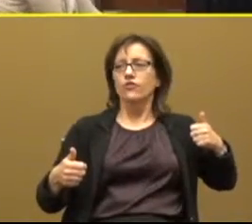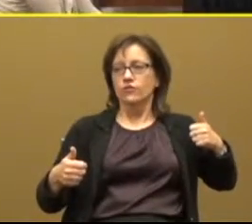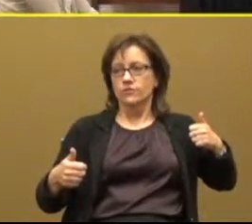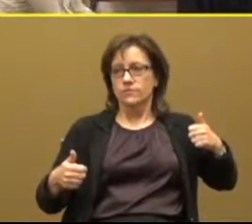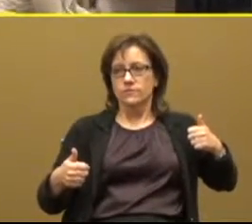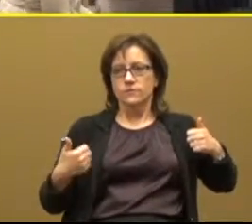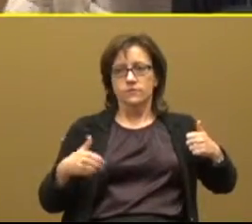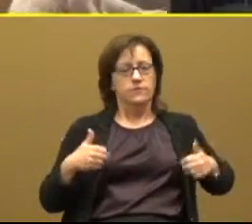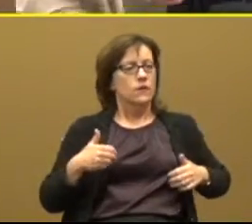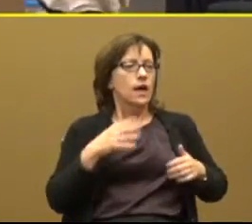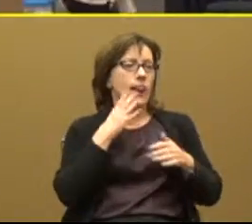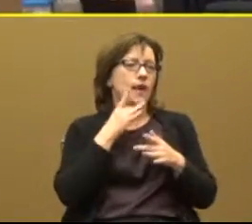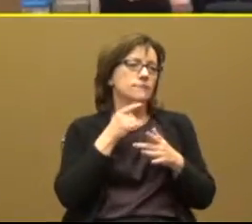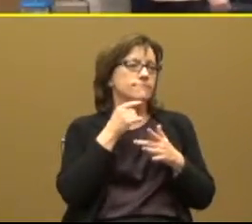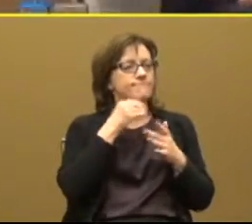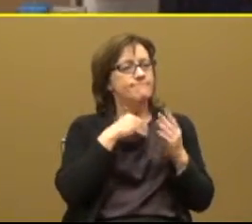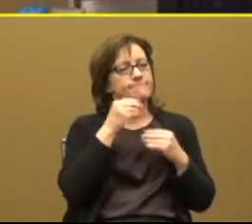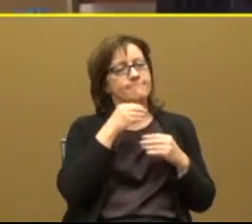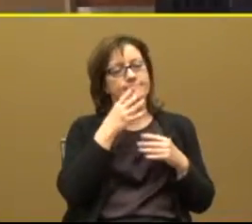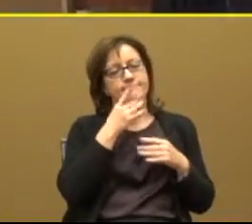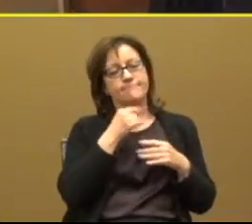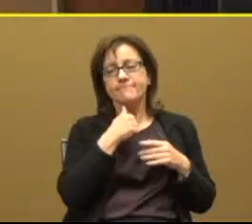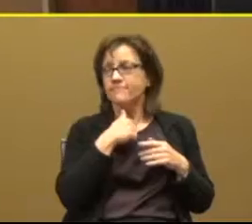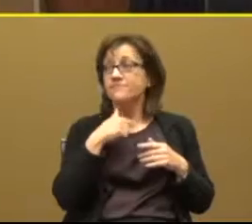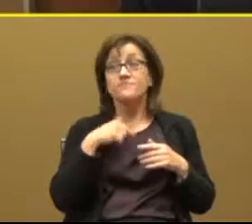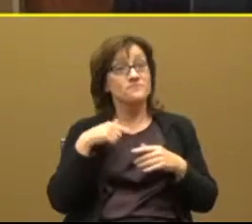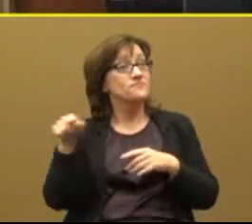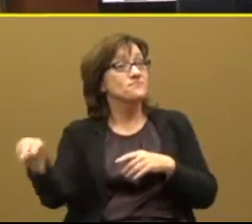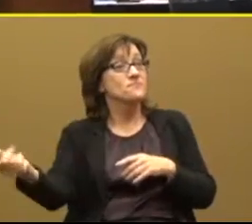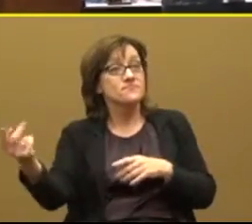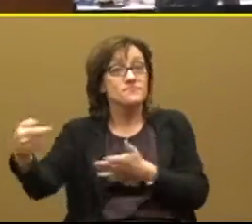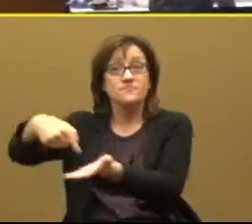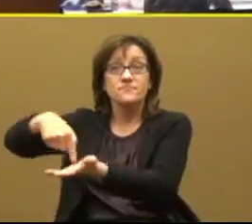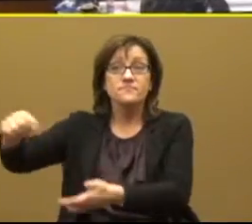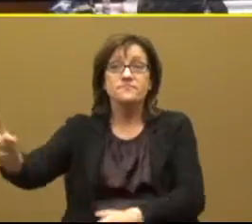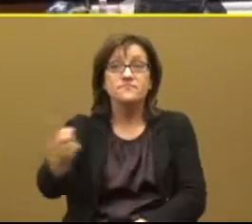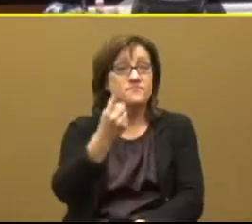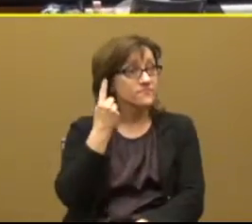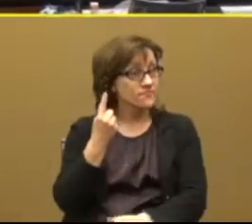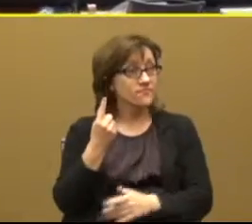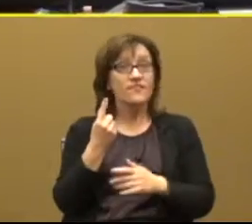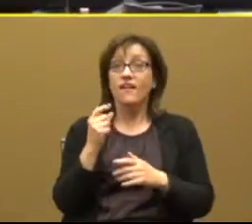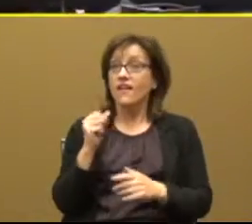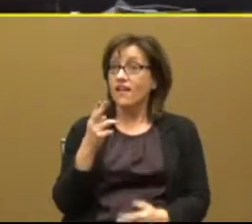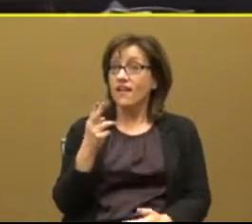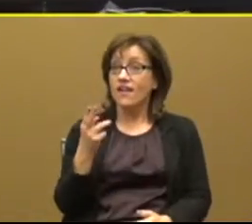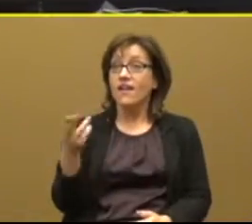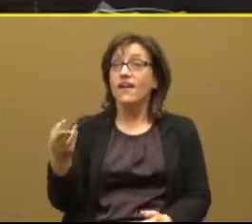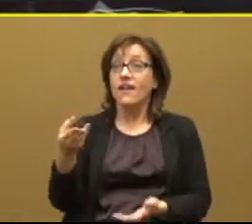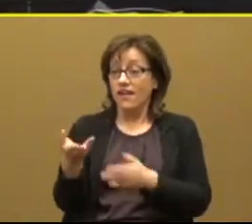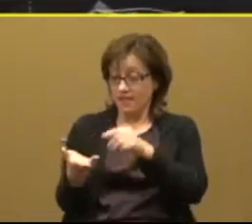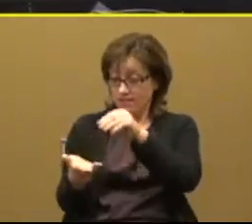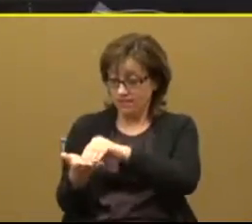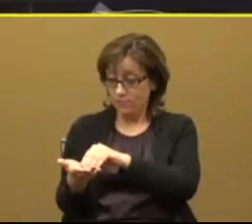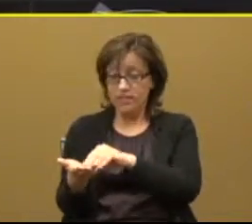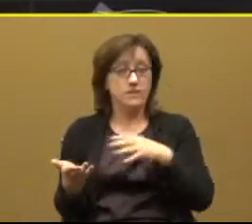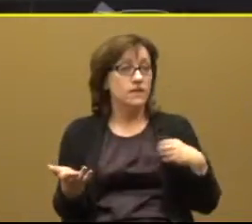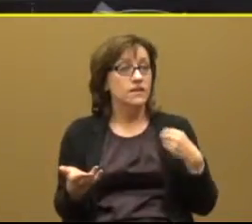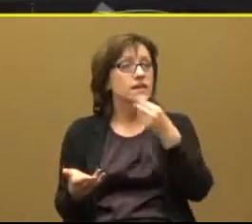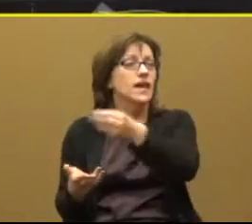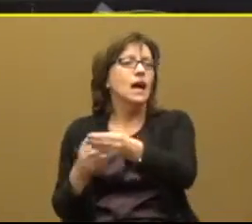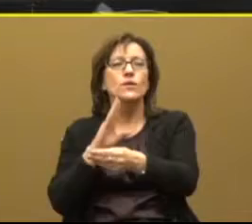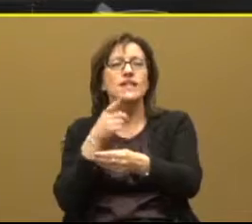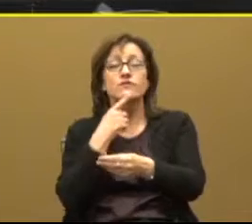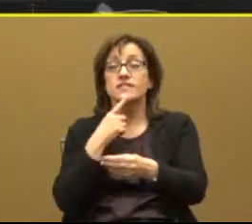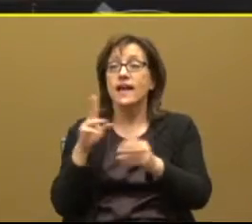are so good, yum. Yeah, oh, and oh, you want a pretzel? No, I'd never say you want a pretzel